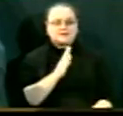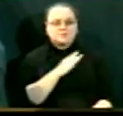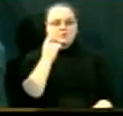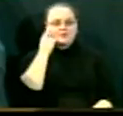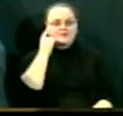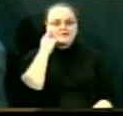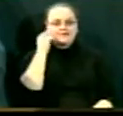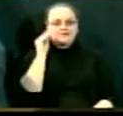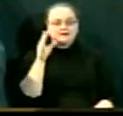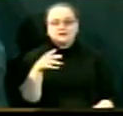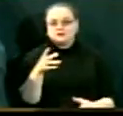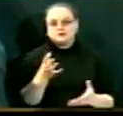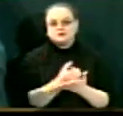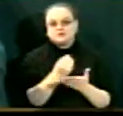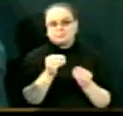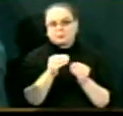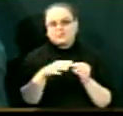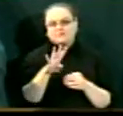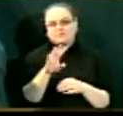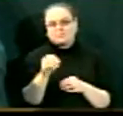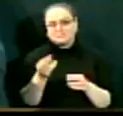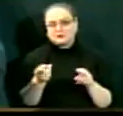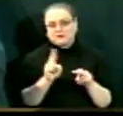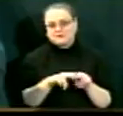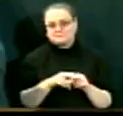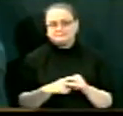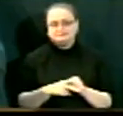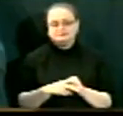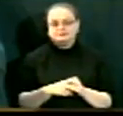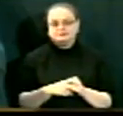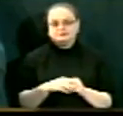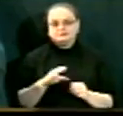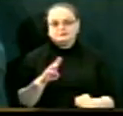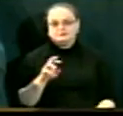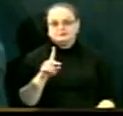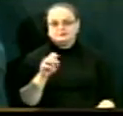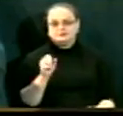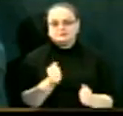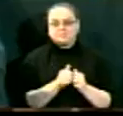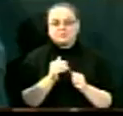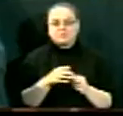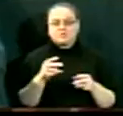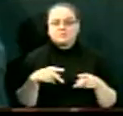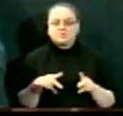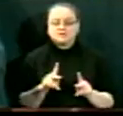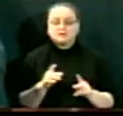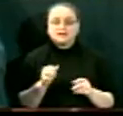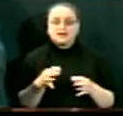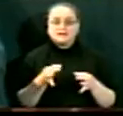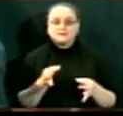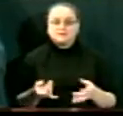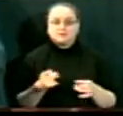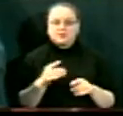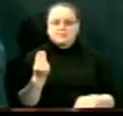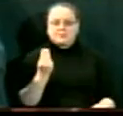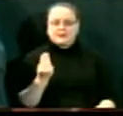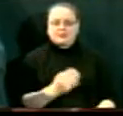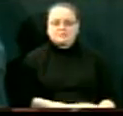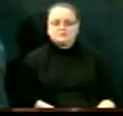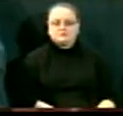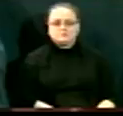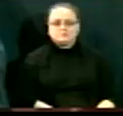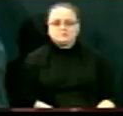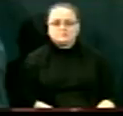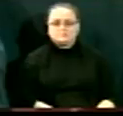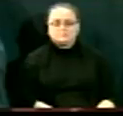thinking teachers deserve a 4% raise. And so, Ms. Bounds, with your permission, can I explain to her what happened Monday?